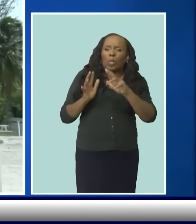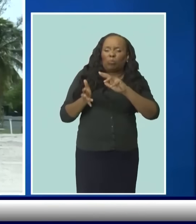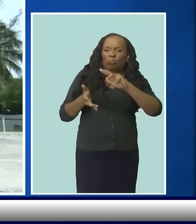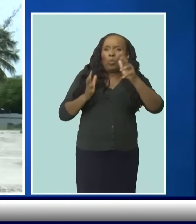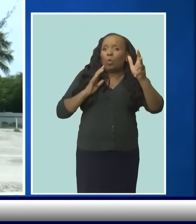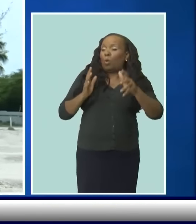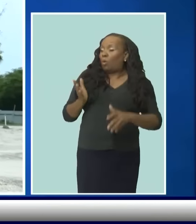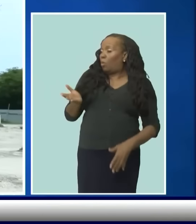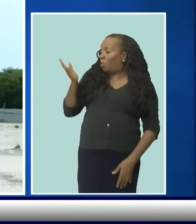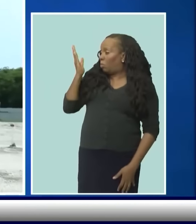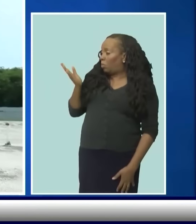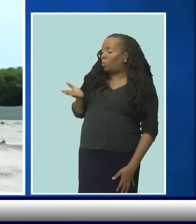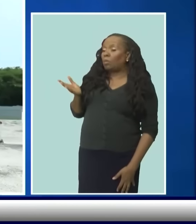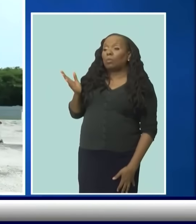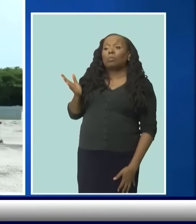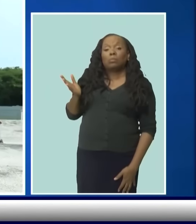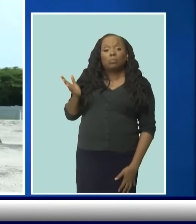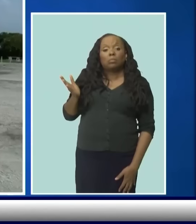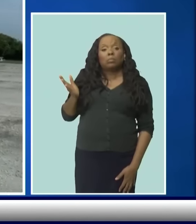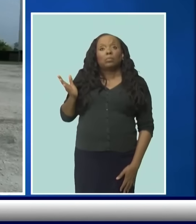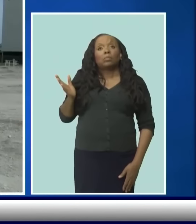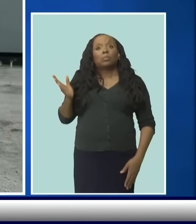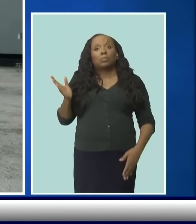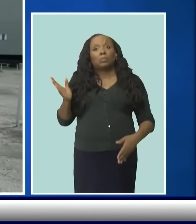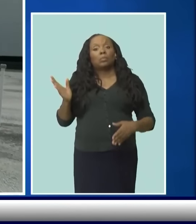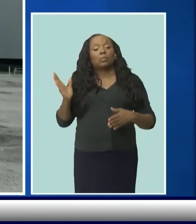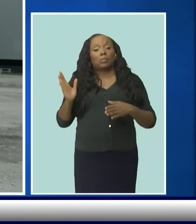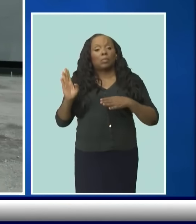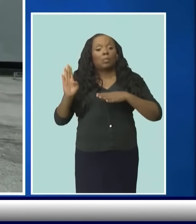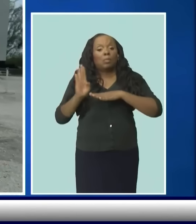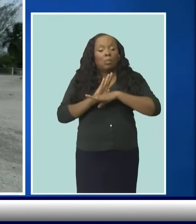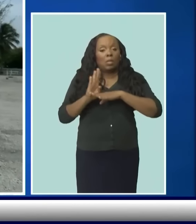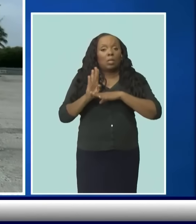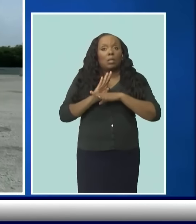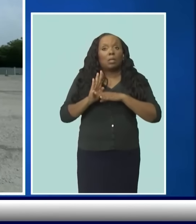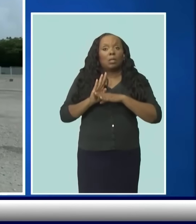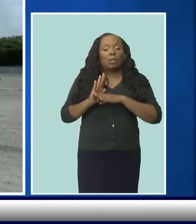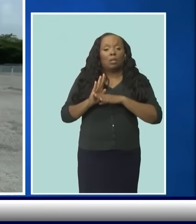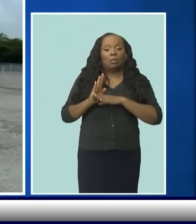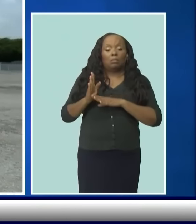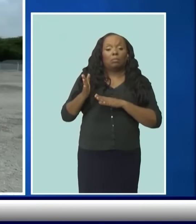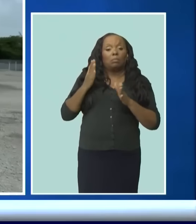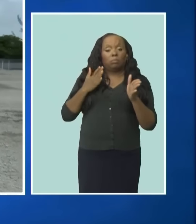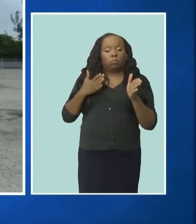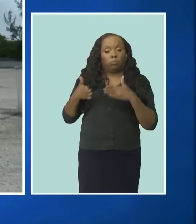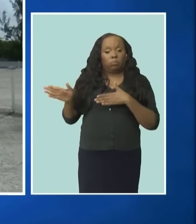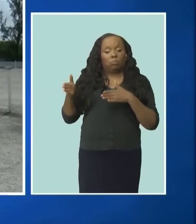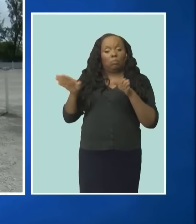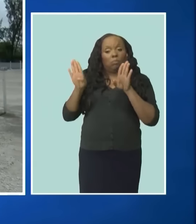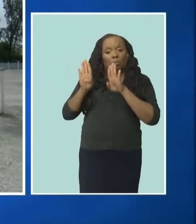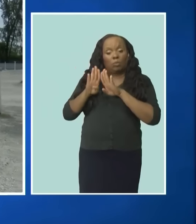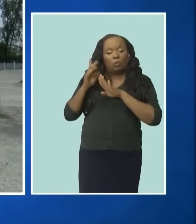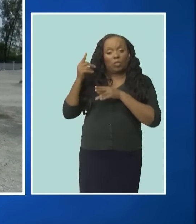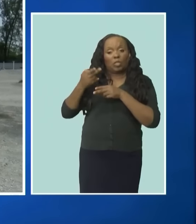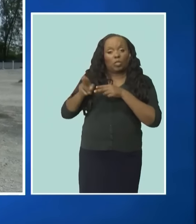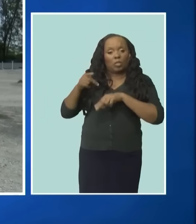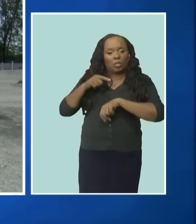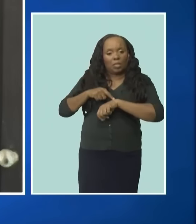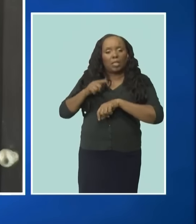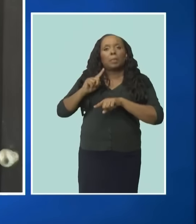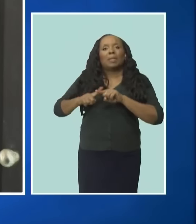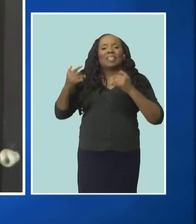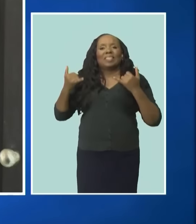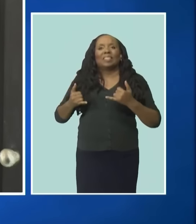screen. The business had originally planned a temporary closure for later this month, but now the shutdown is sooner than